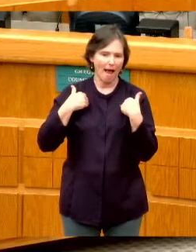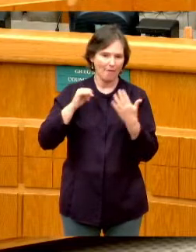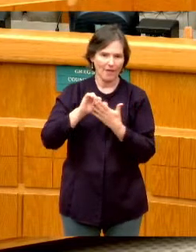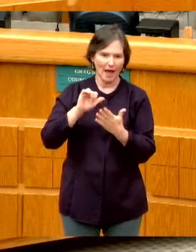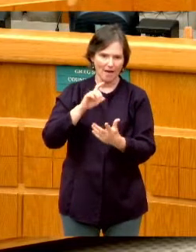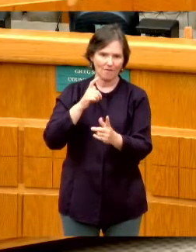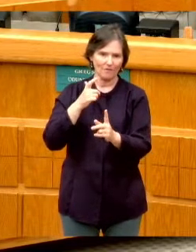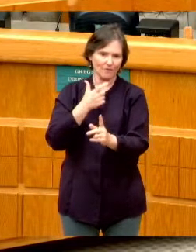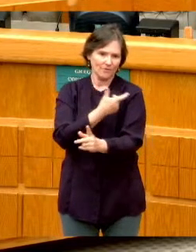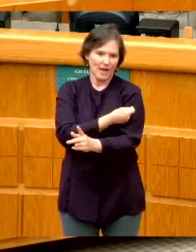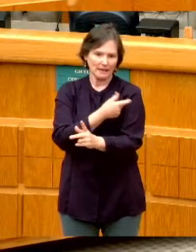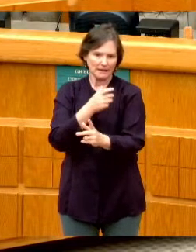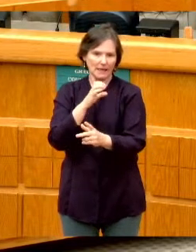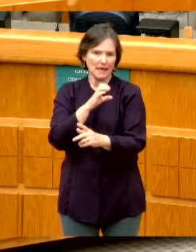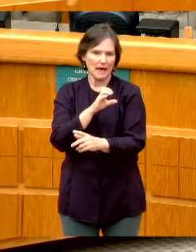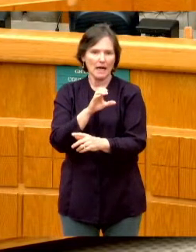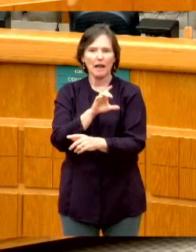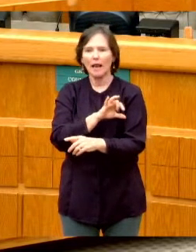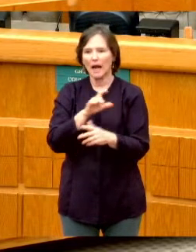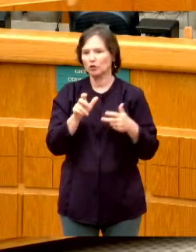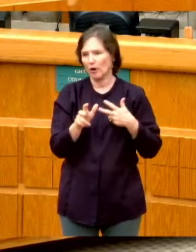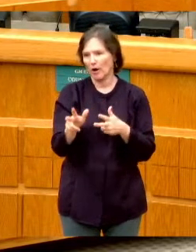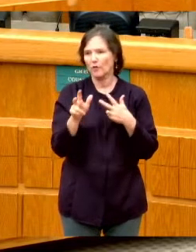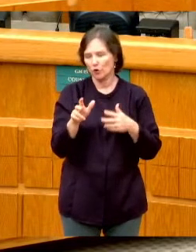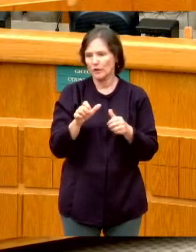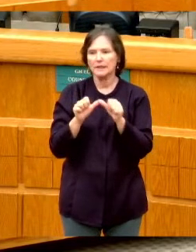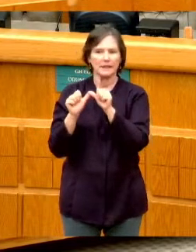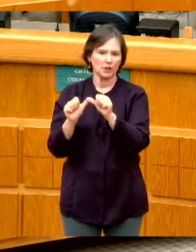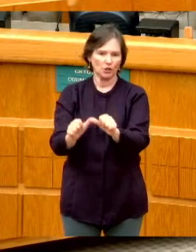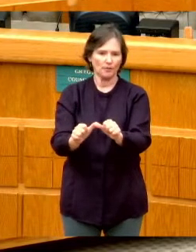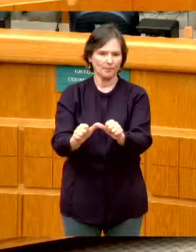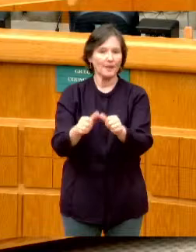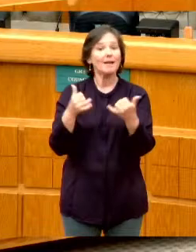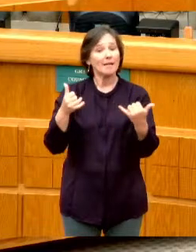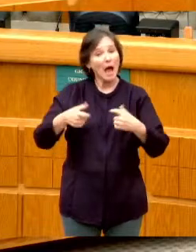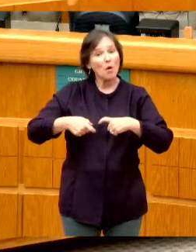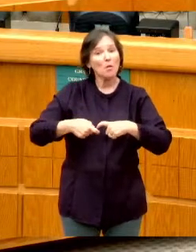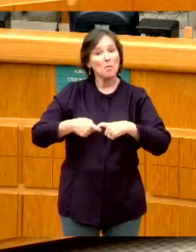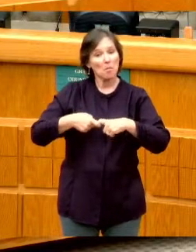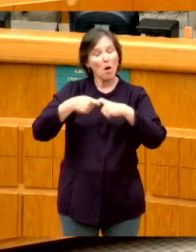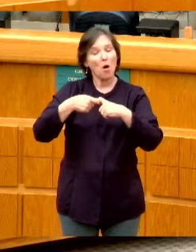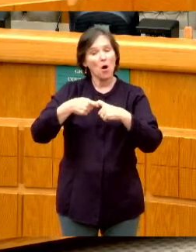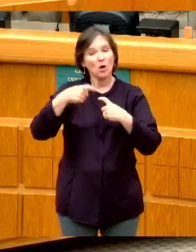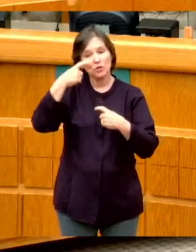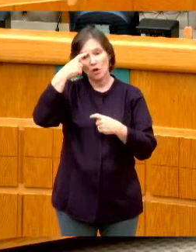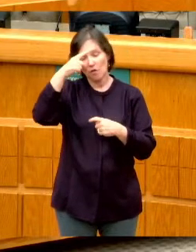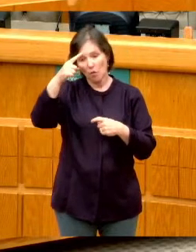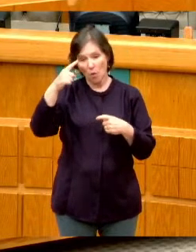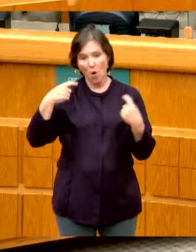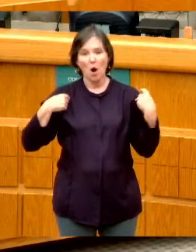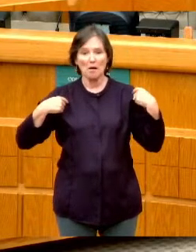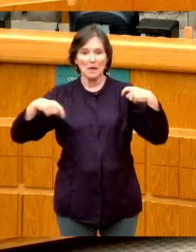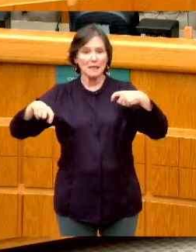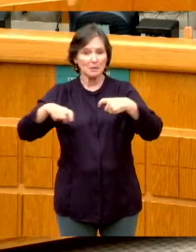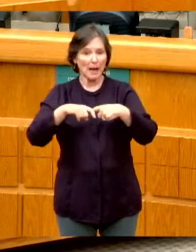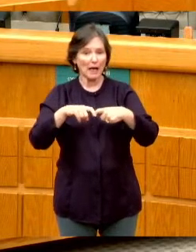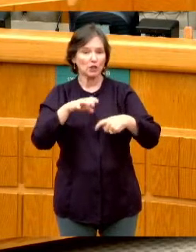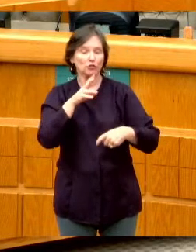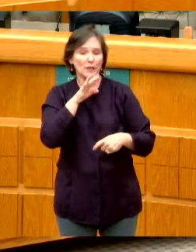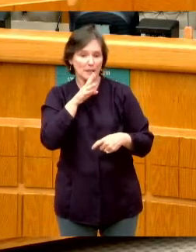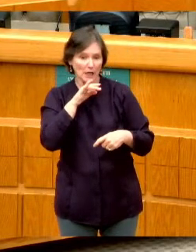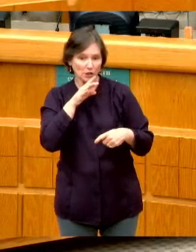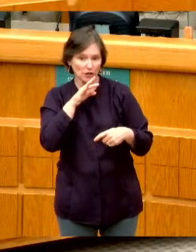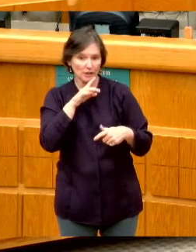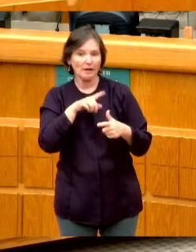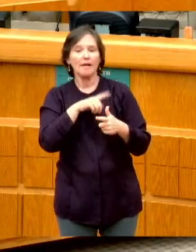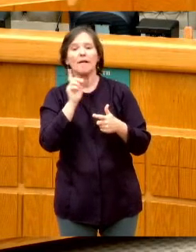So I'll go ahead and pause and have Gabby translate in Spanish, and then we'll hear from our county judge, or I'm sorry, who's county judge? Yes,